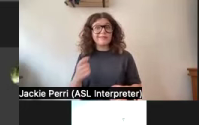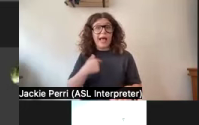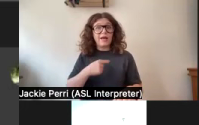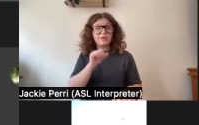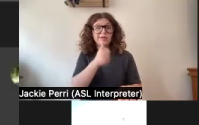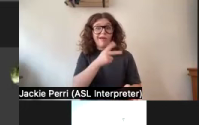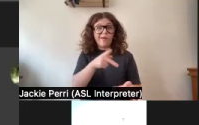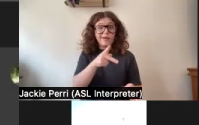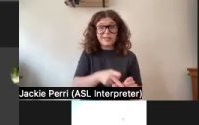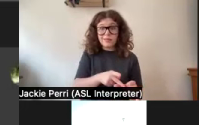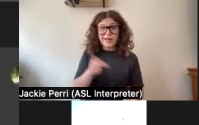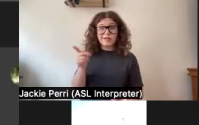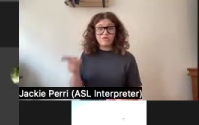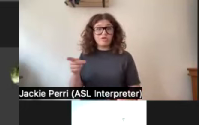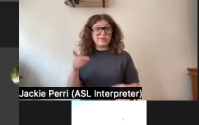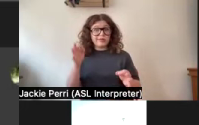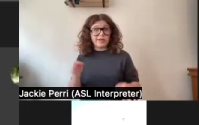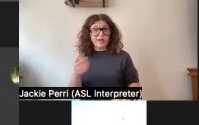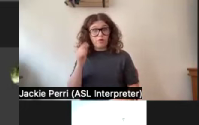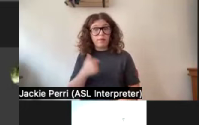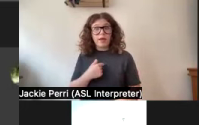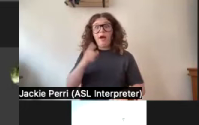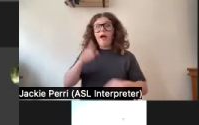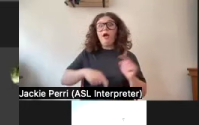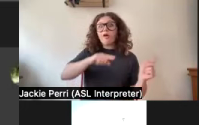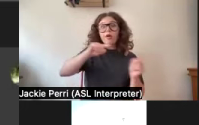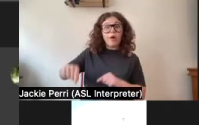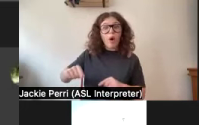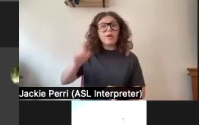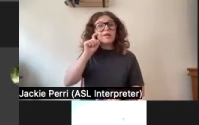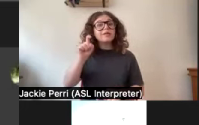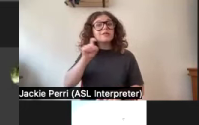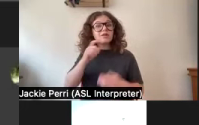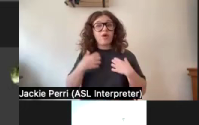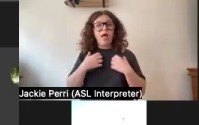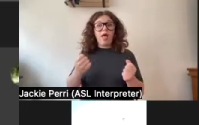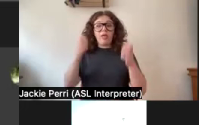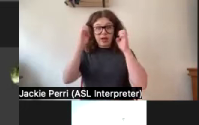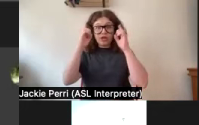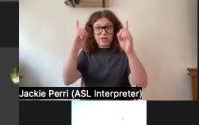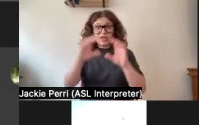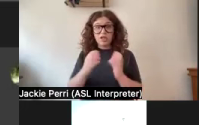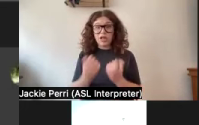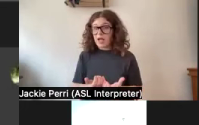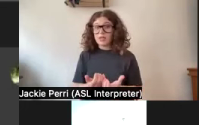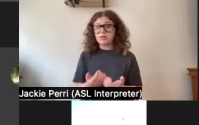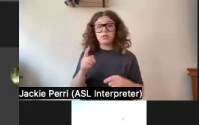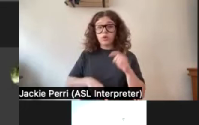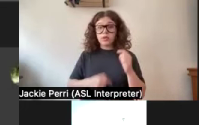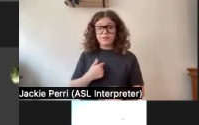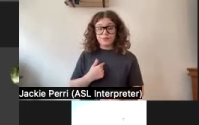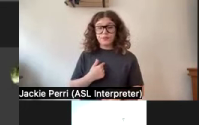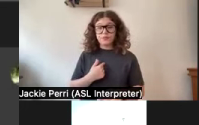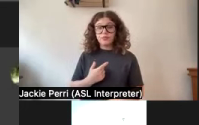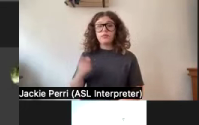could not attend the sexual health education class. And instead, she said that